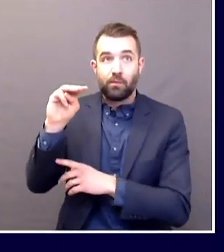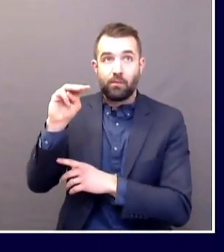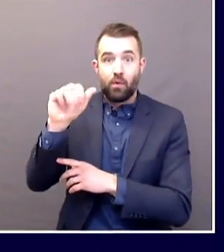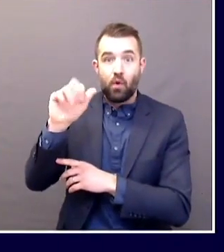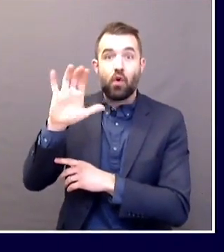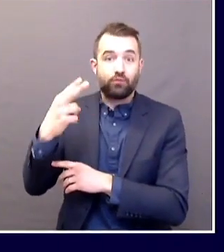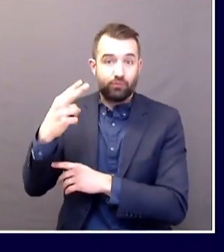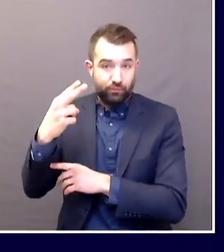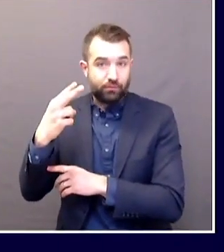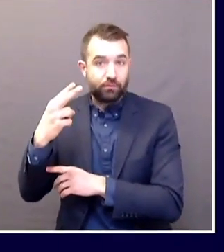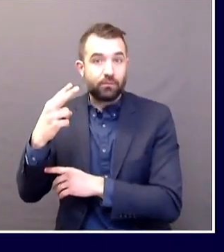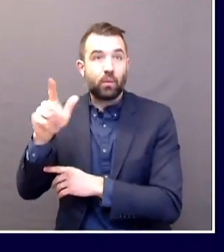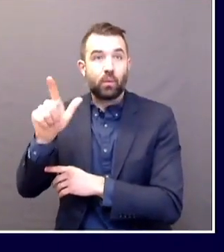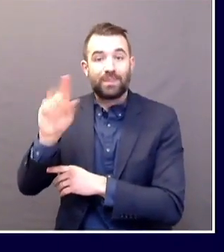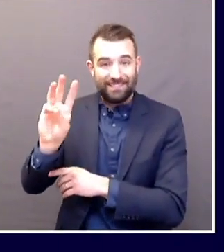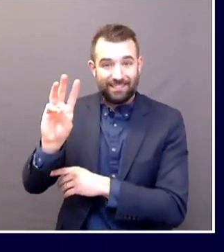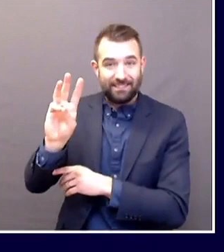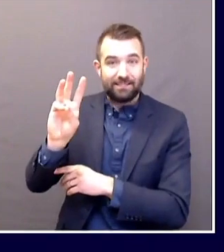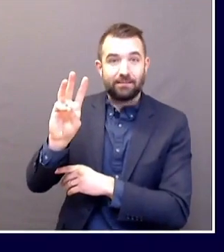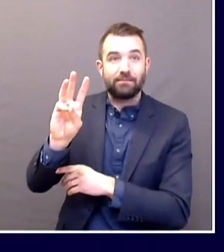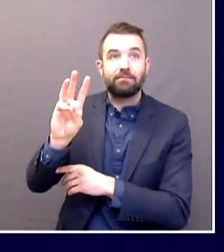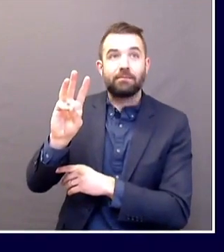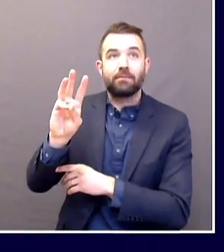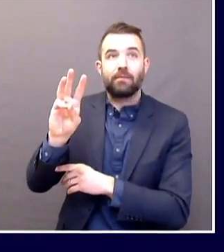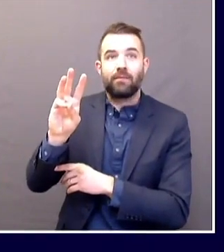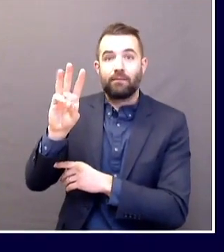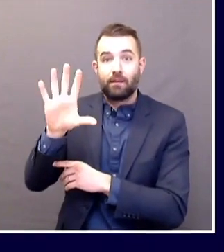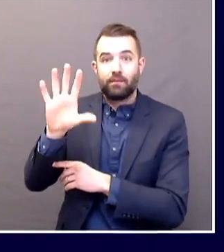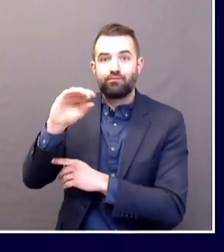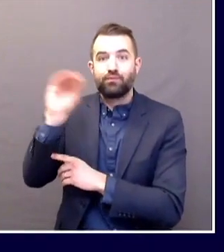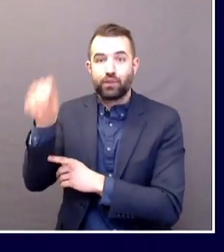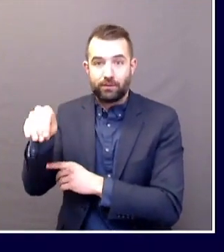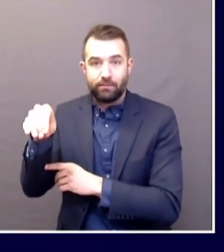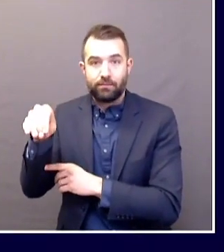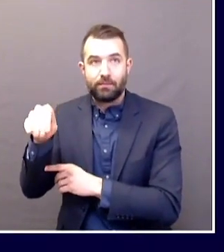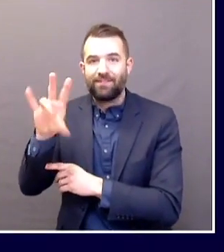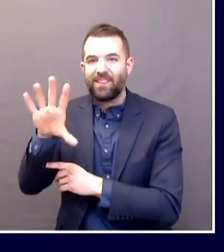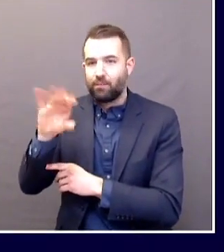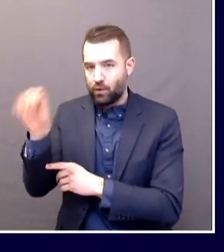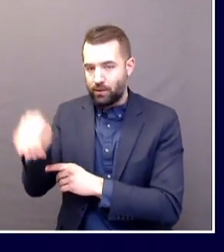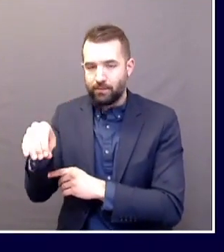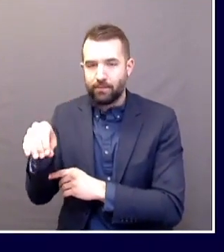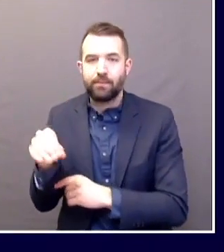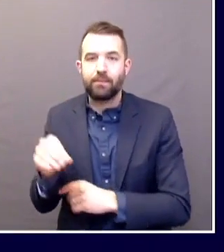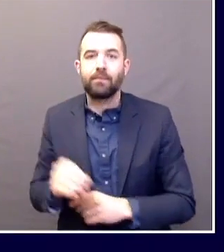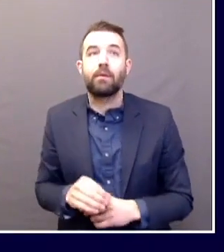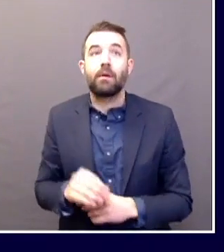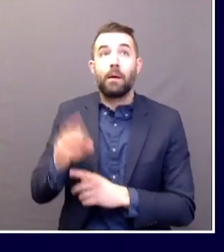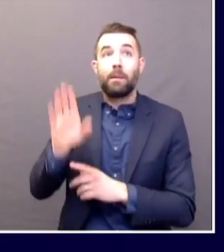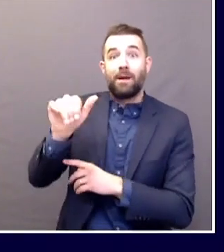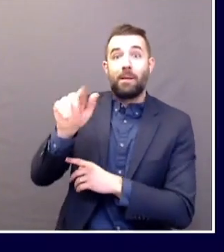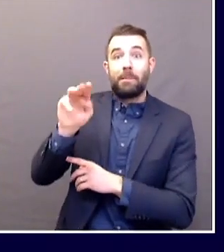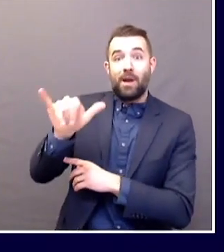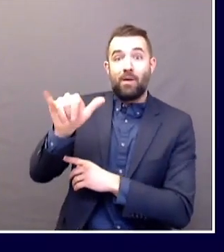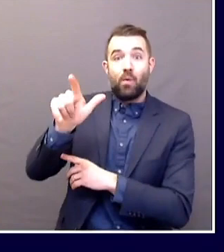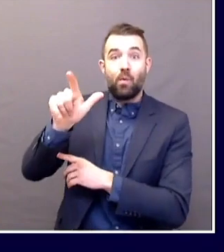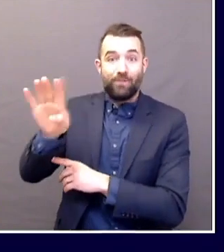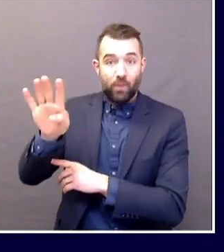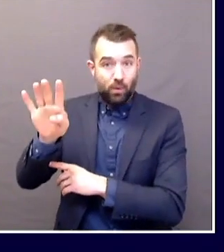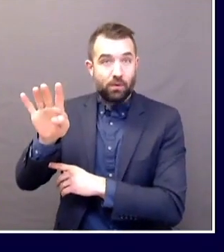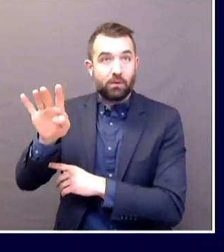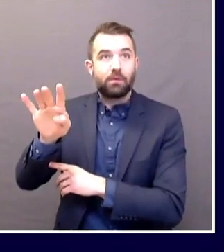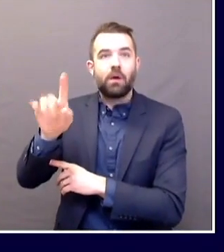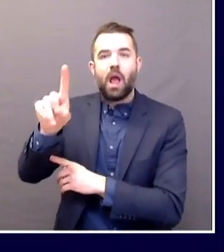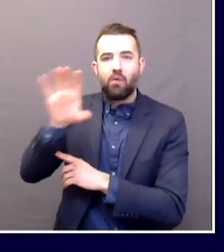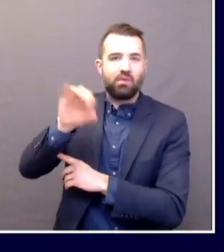on March 26th and to 100% starting May 24th. For all outdoor gatherings,